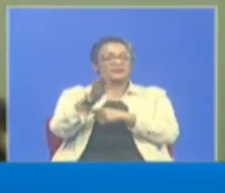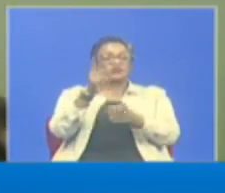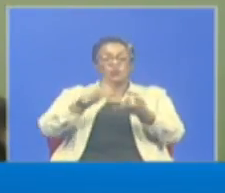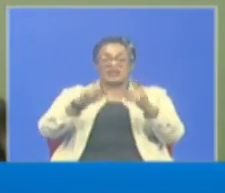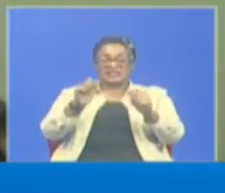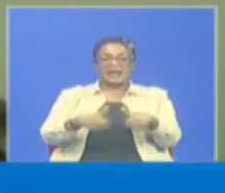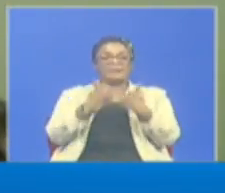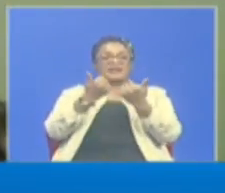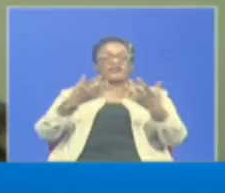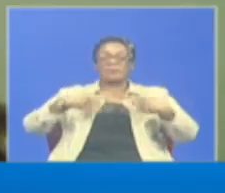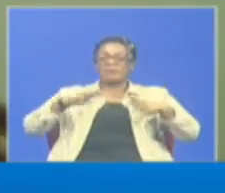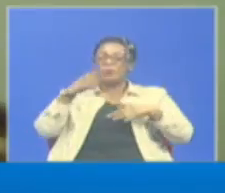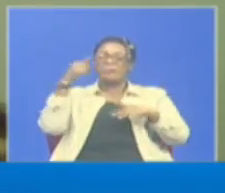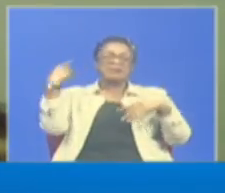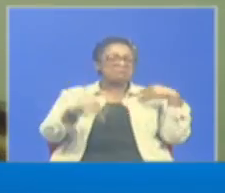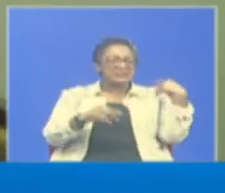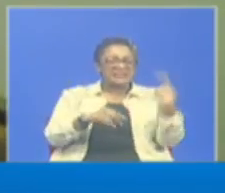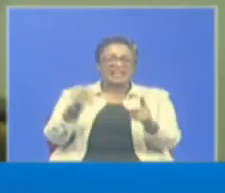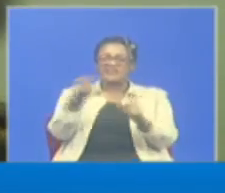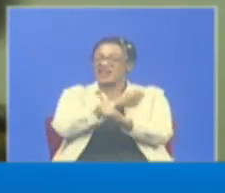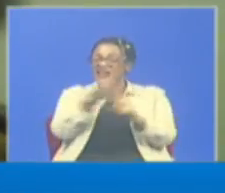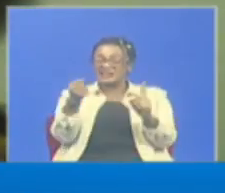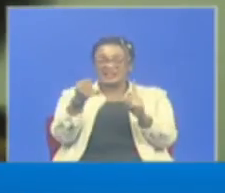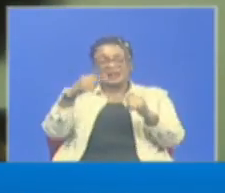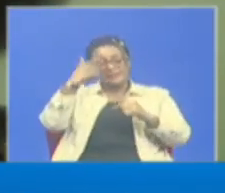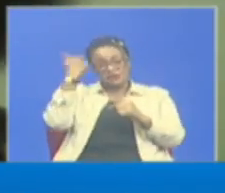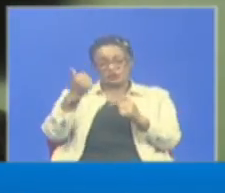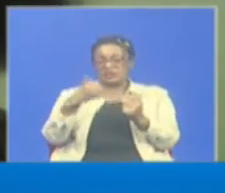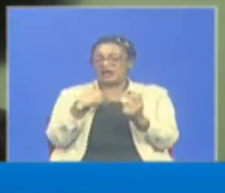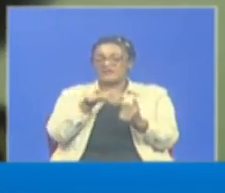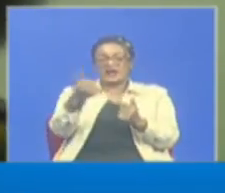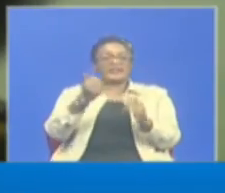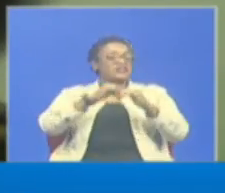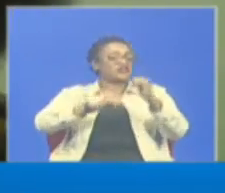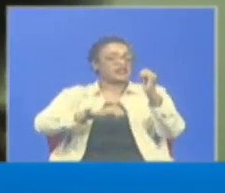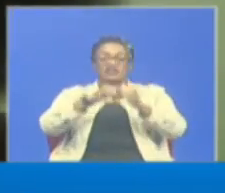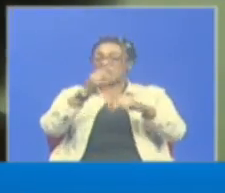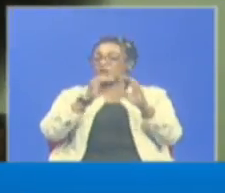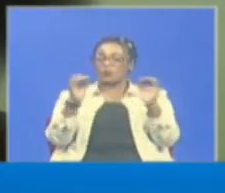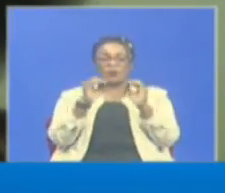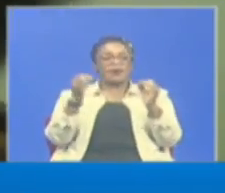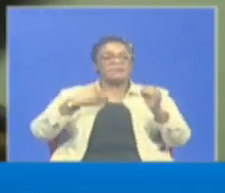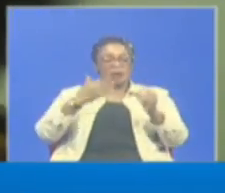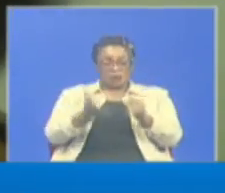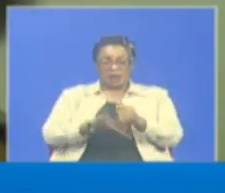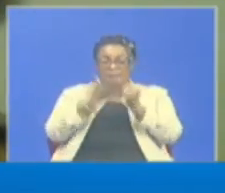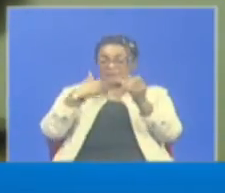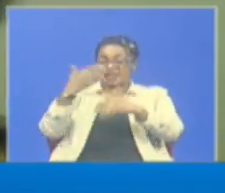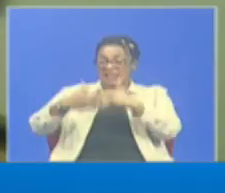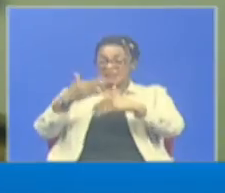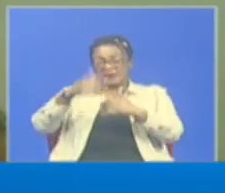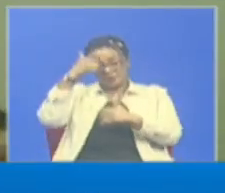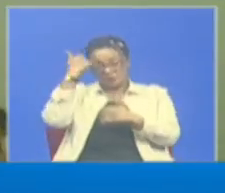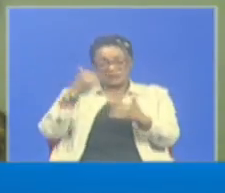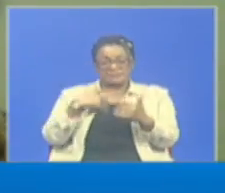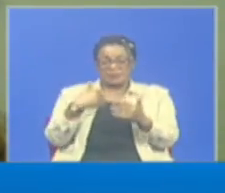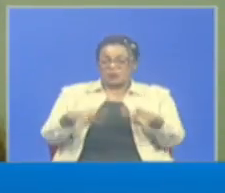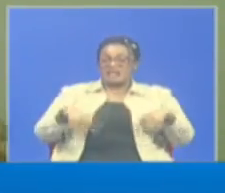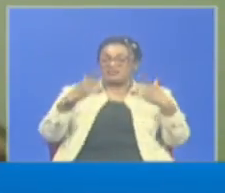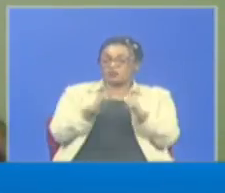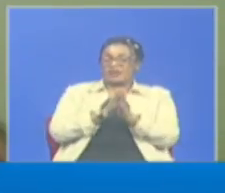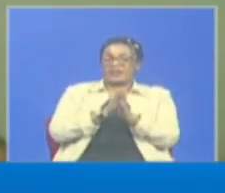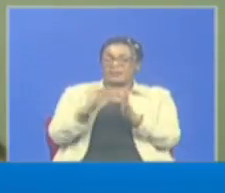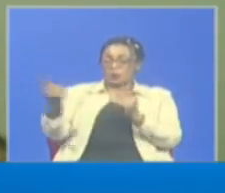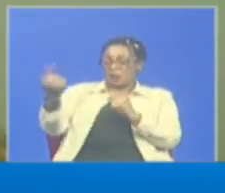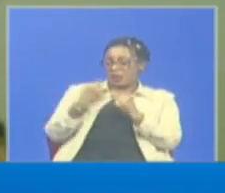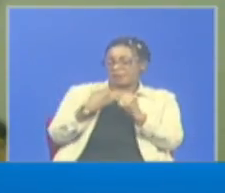people that have been beaten and have been violated, because there's no other structure to go to. I will help my neighbor because I live next to my neighbor. My neighbor will come to me, or